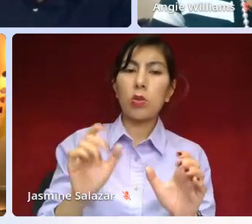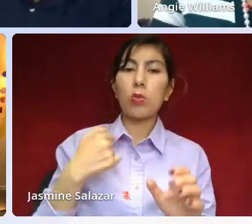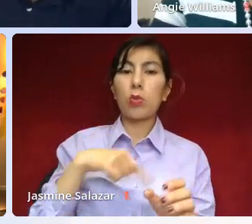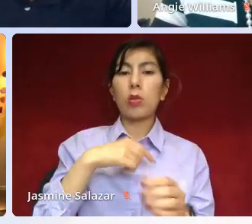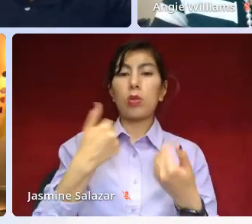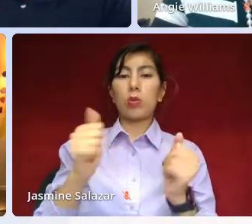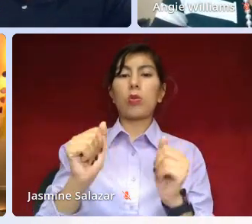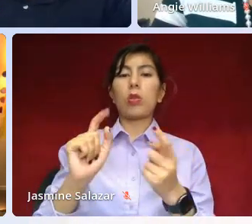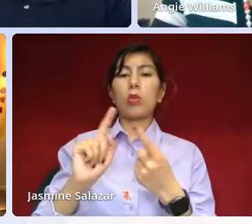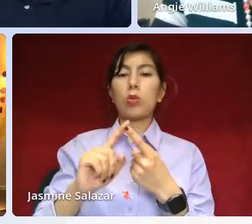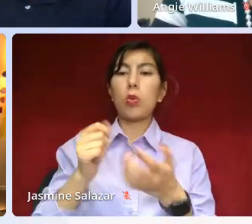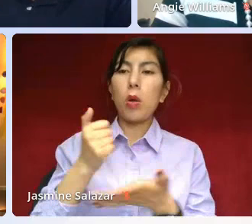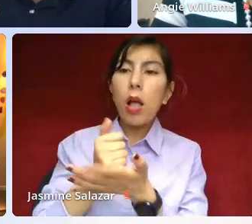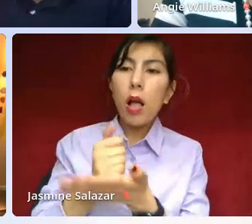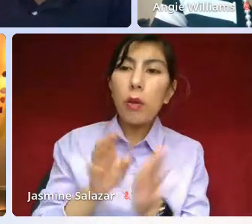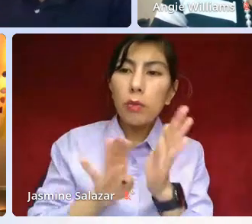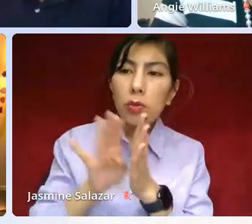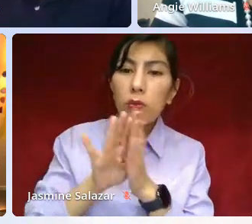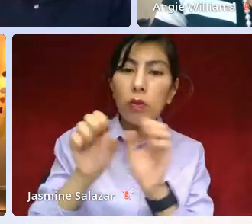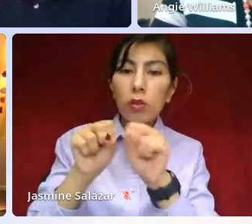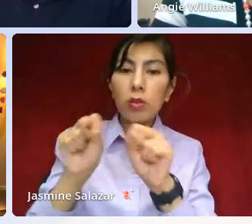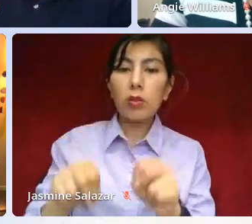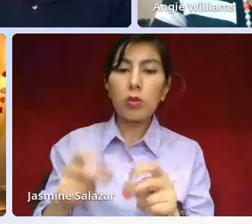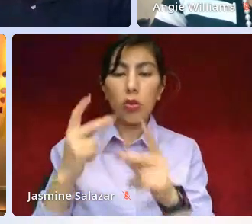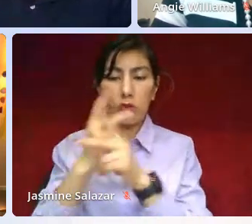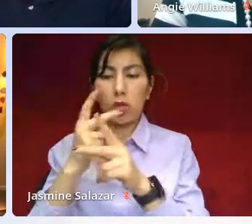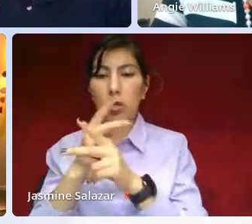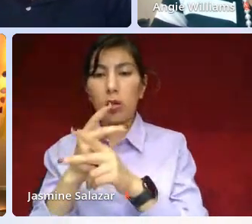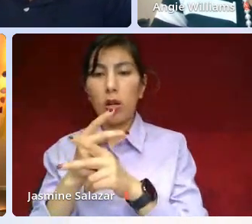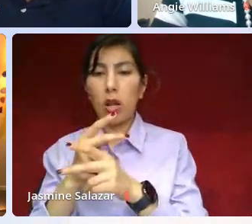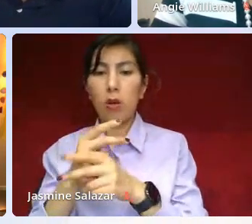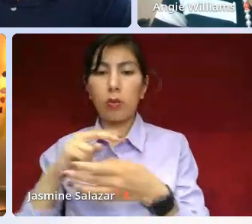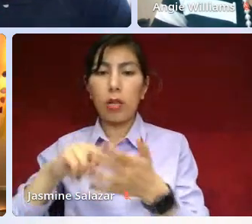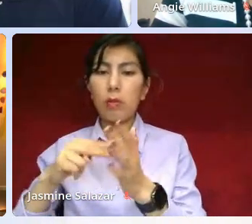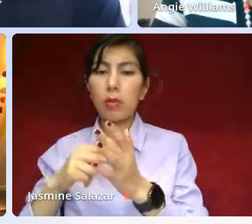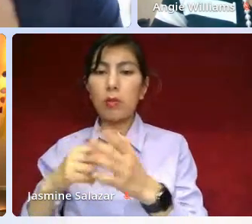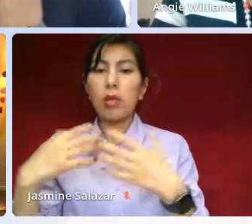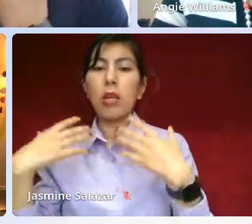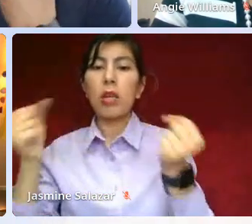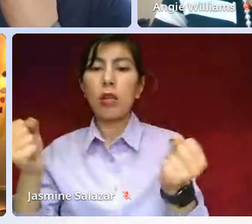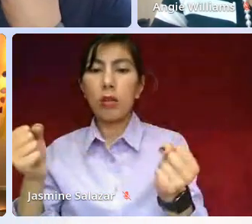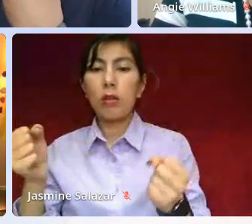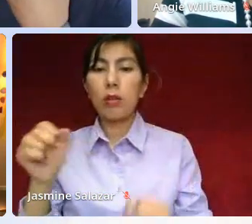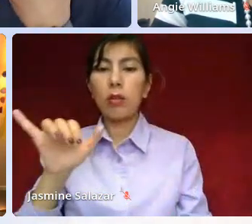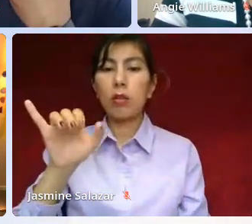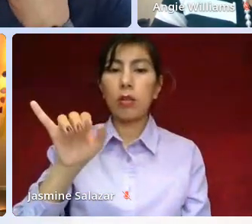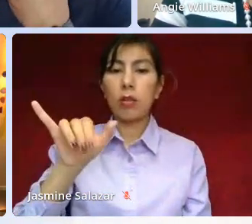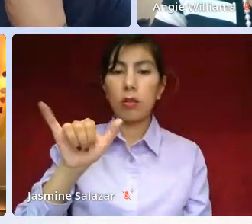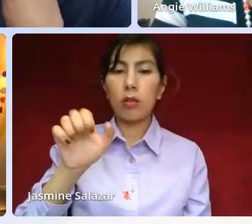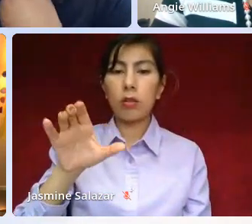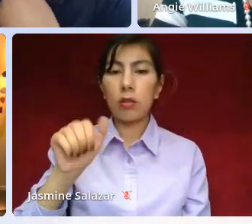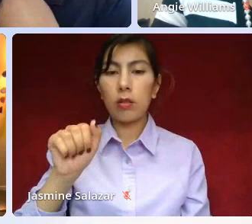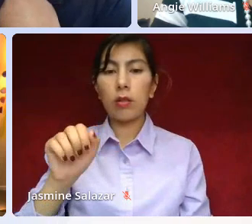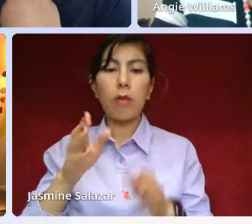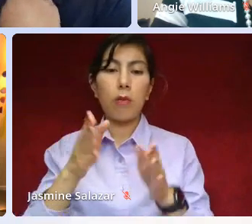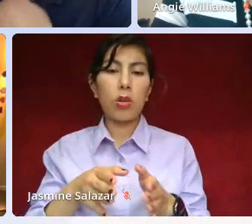to help develop a system, is to figure out what it means to be a healthy Yaqui person, a healthy Yaqui